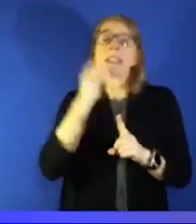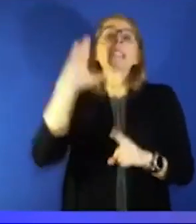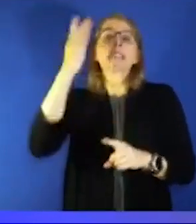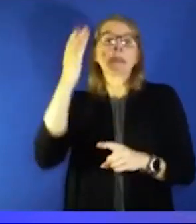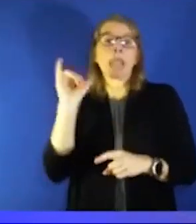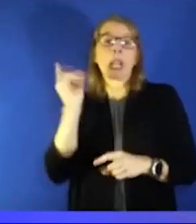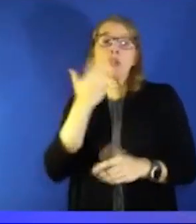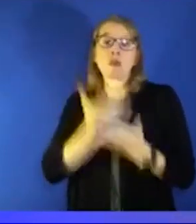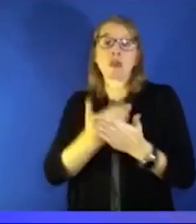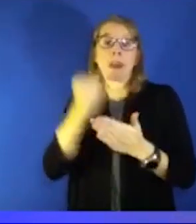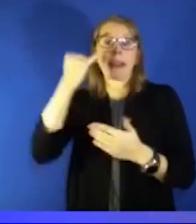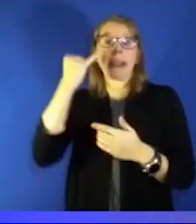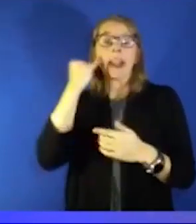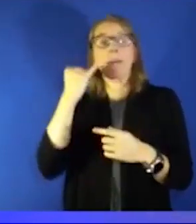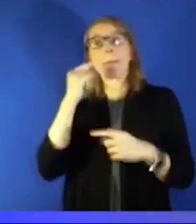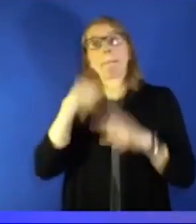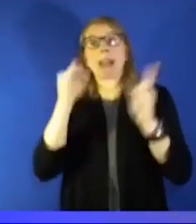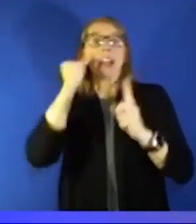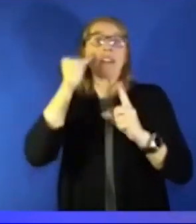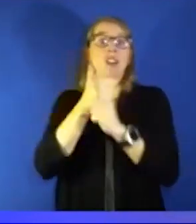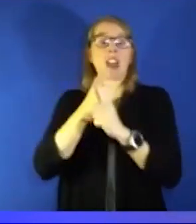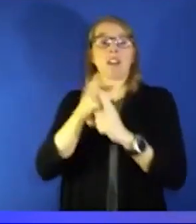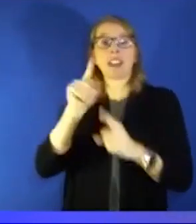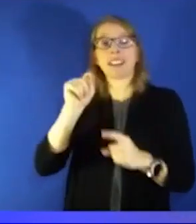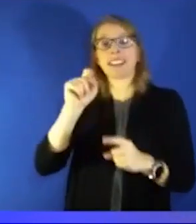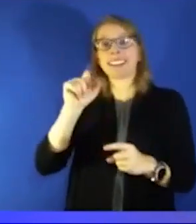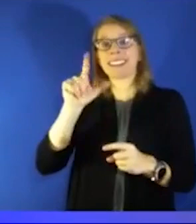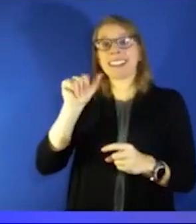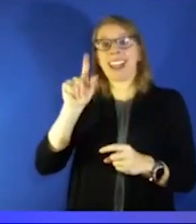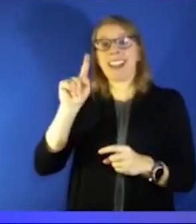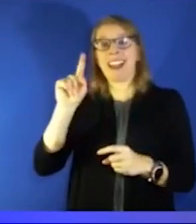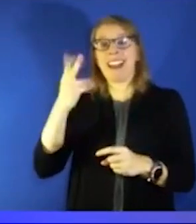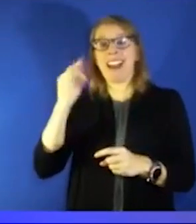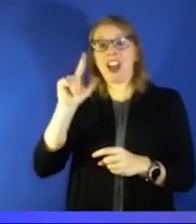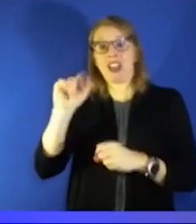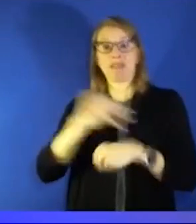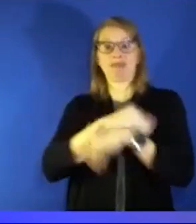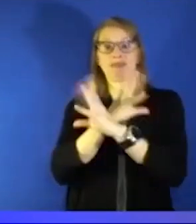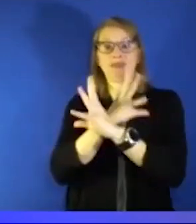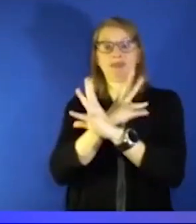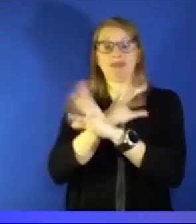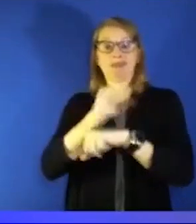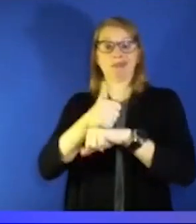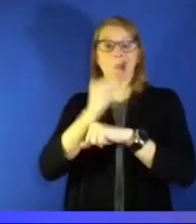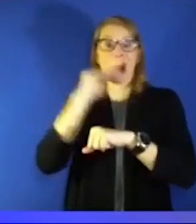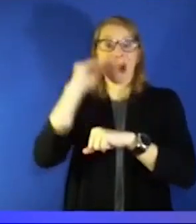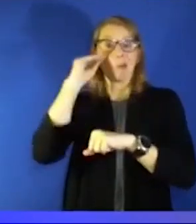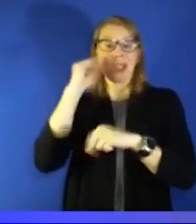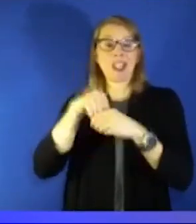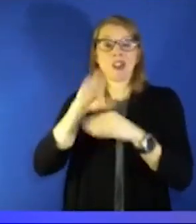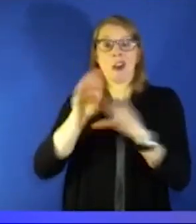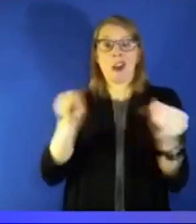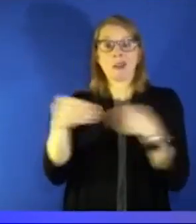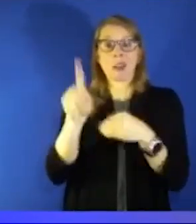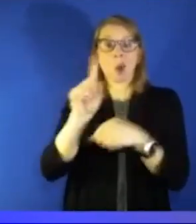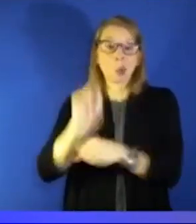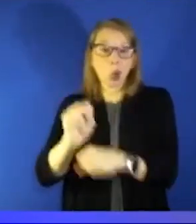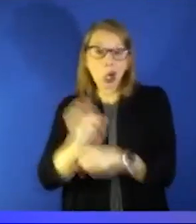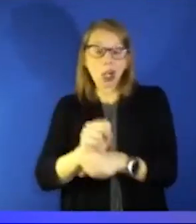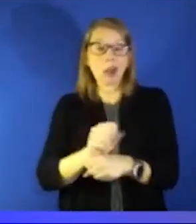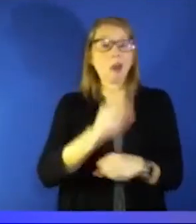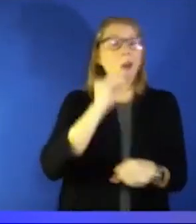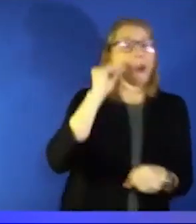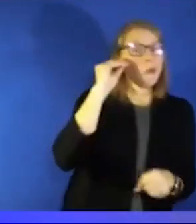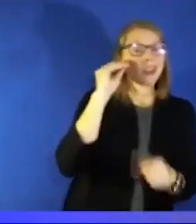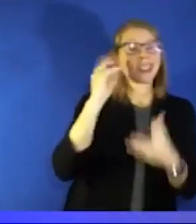you're doing telehealth and you're at home in your home office or in your office at work, maybe not so much. And